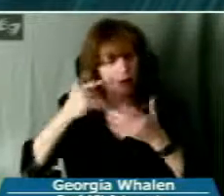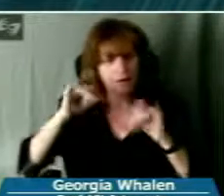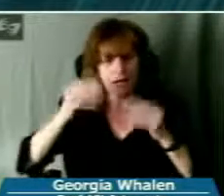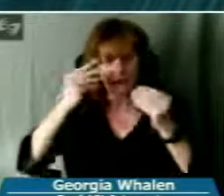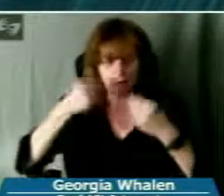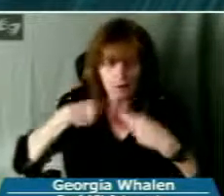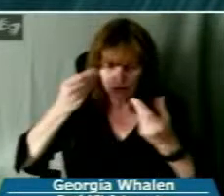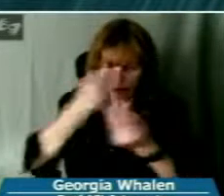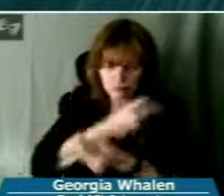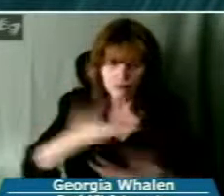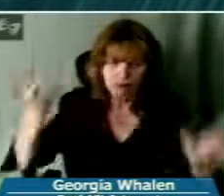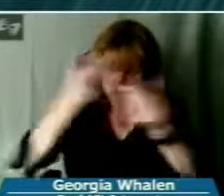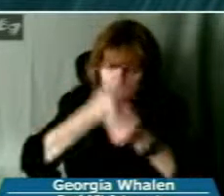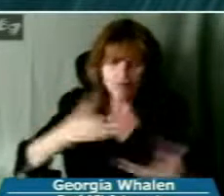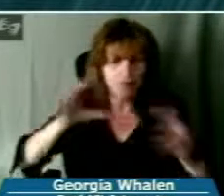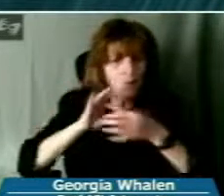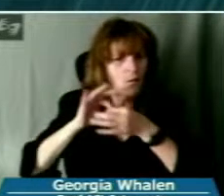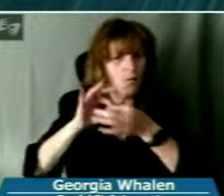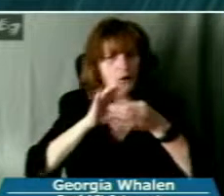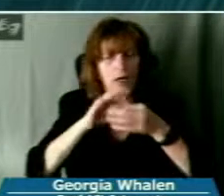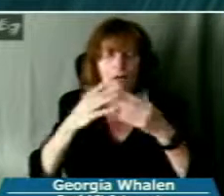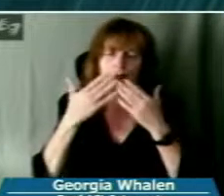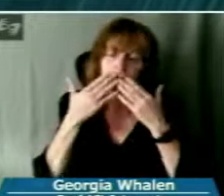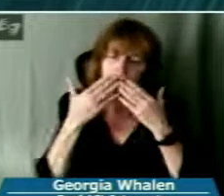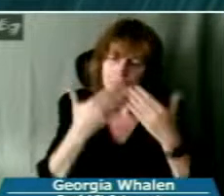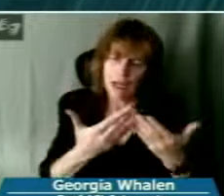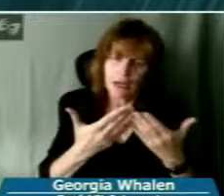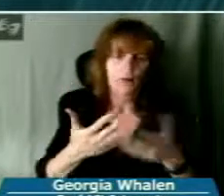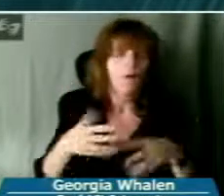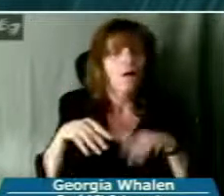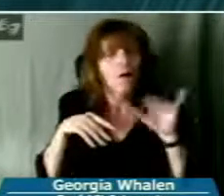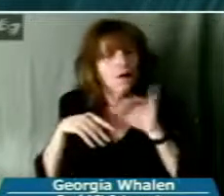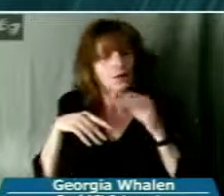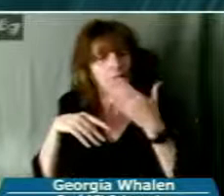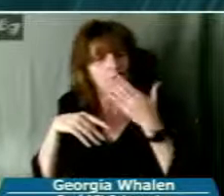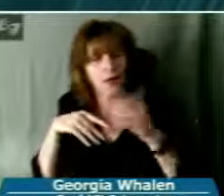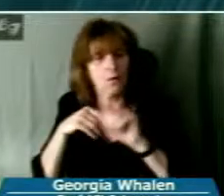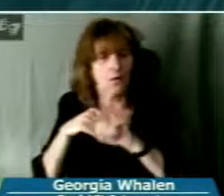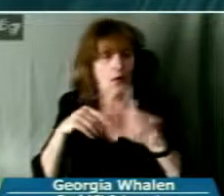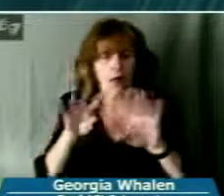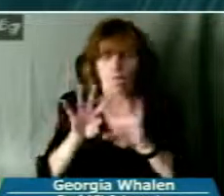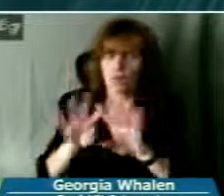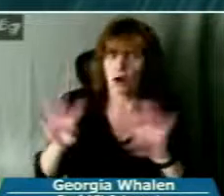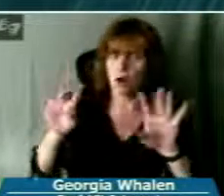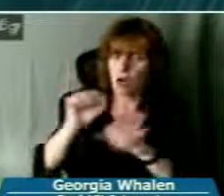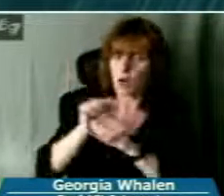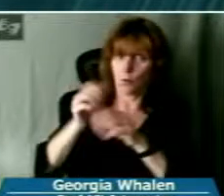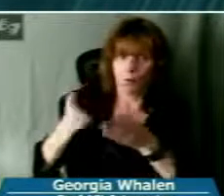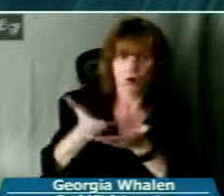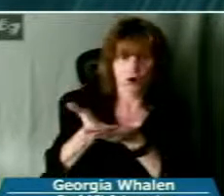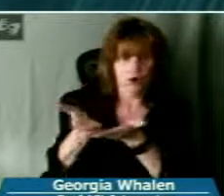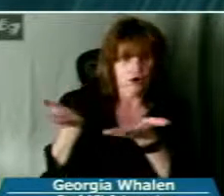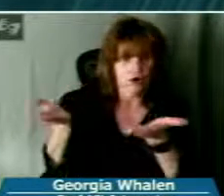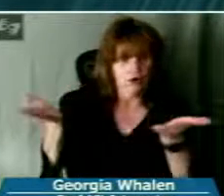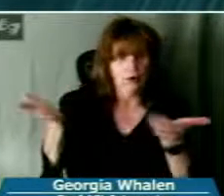we do every week, we thank all of our essential workers, our frontline healthcare workers in the hospitals, the